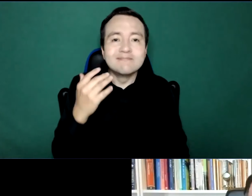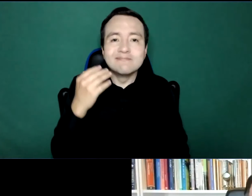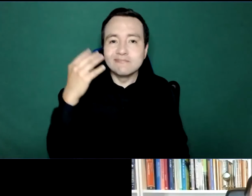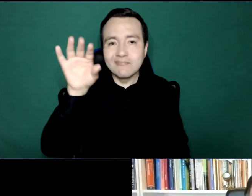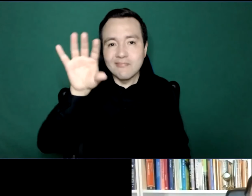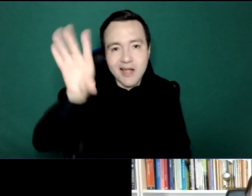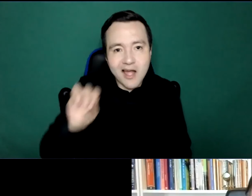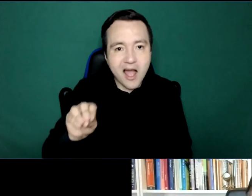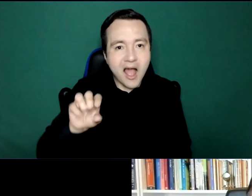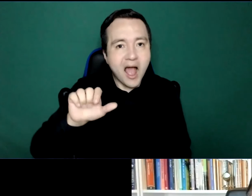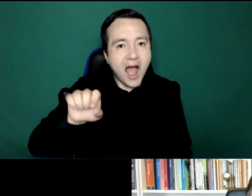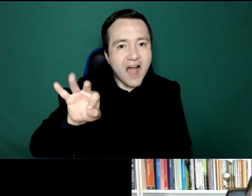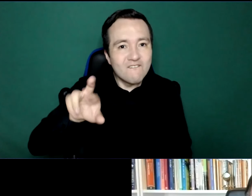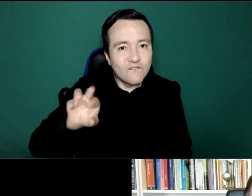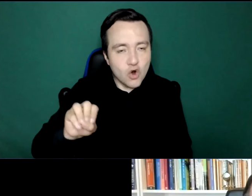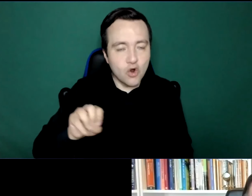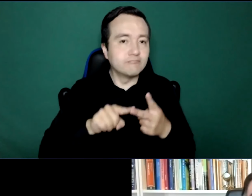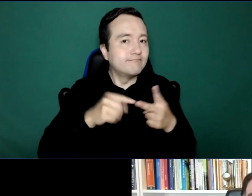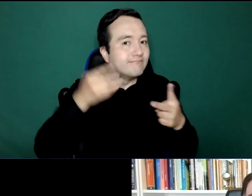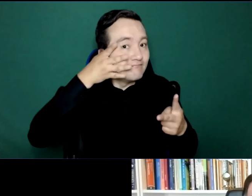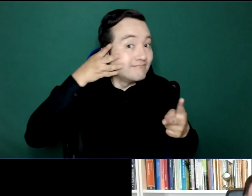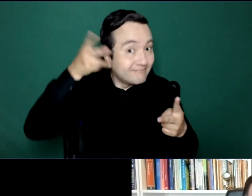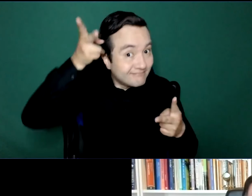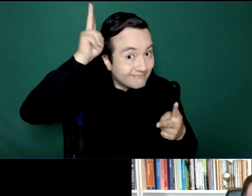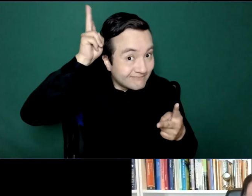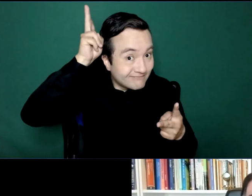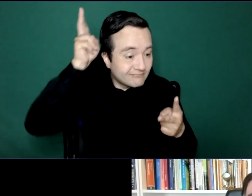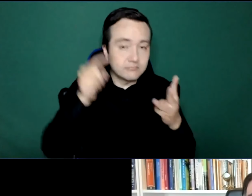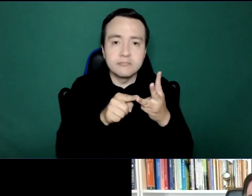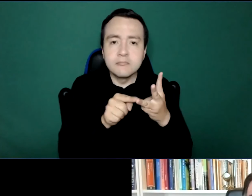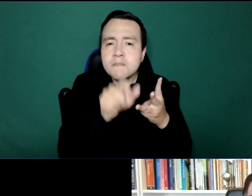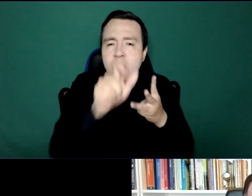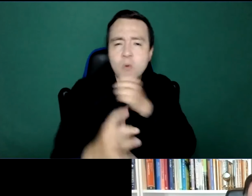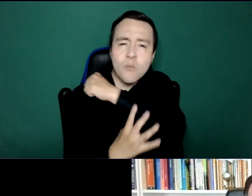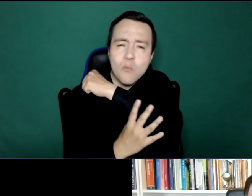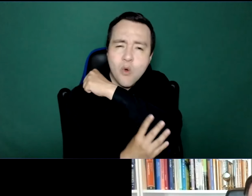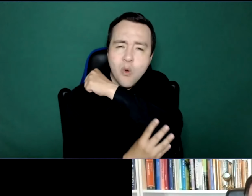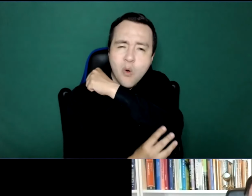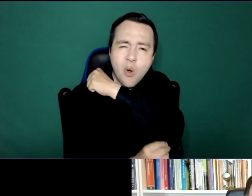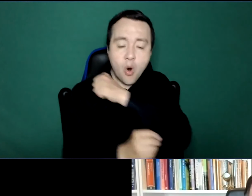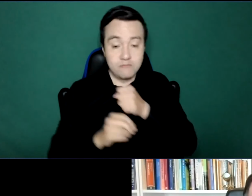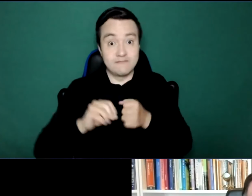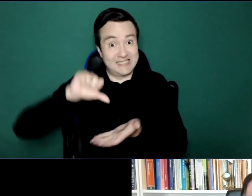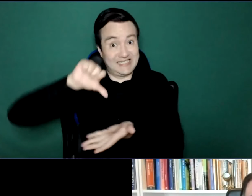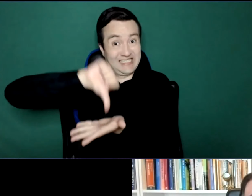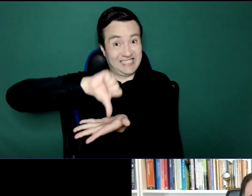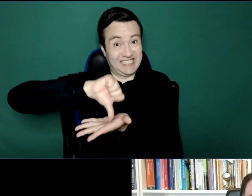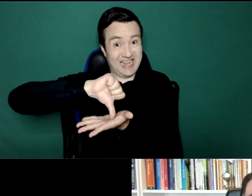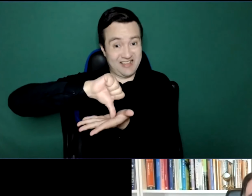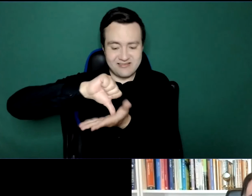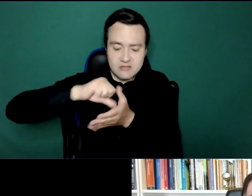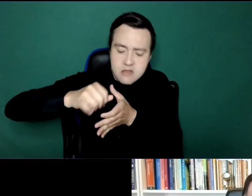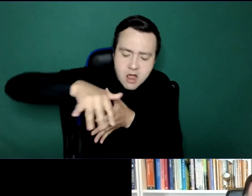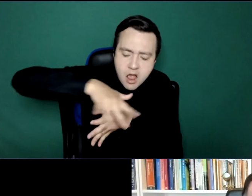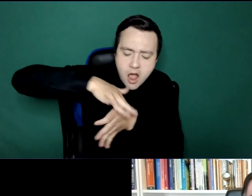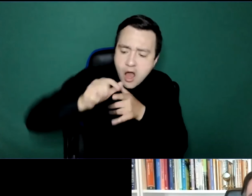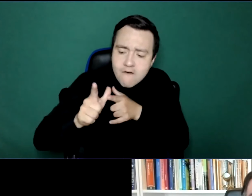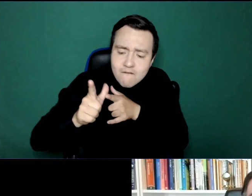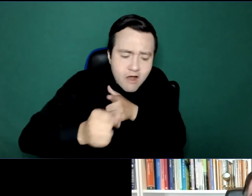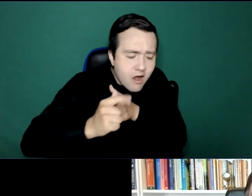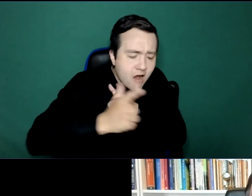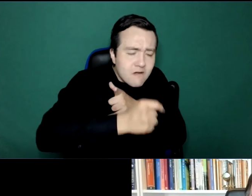Afro descendants, indigenous populations, poor populations of the periphery of some